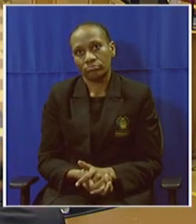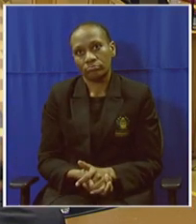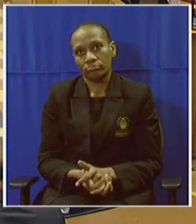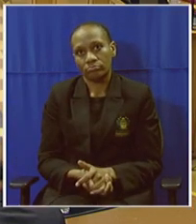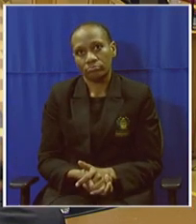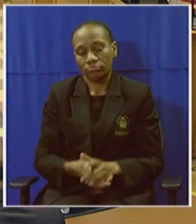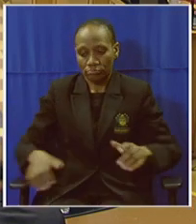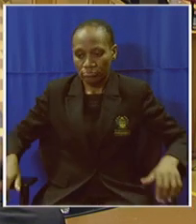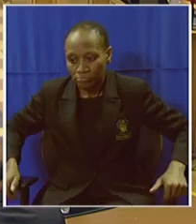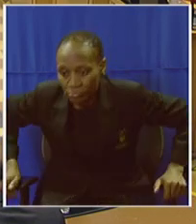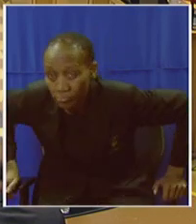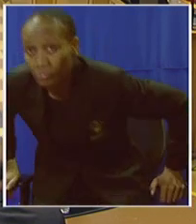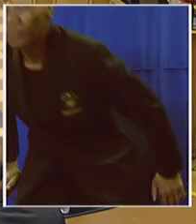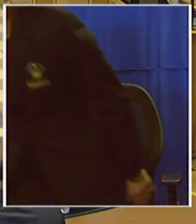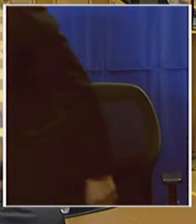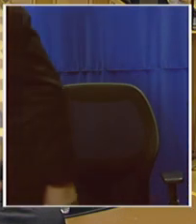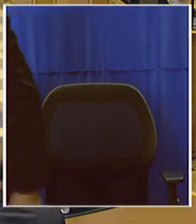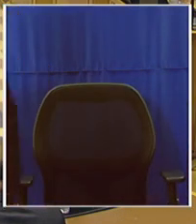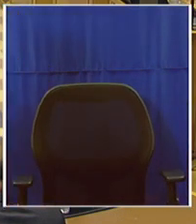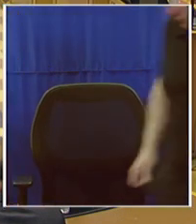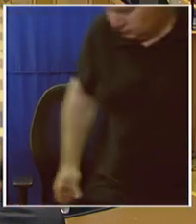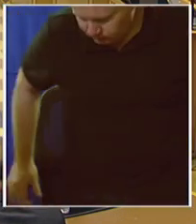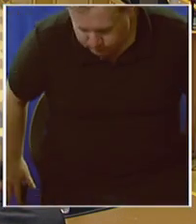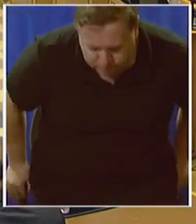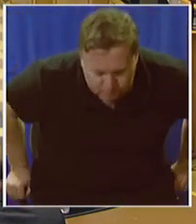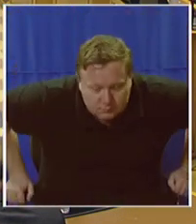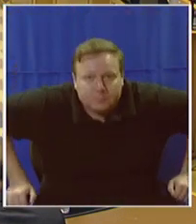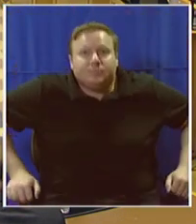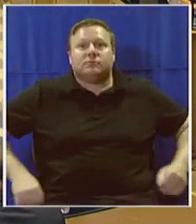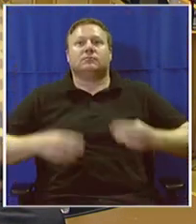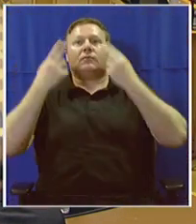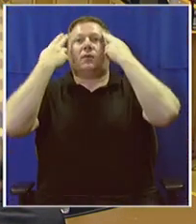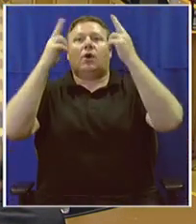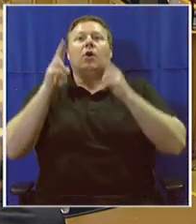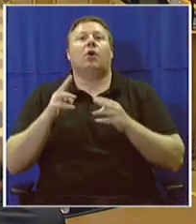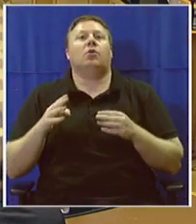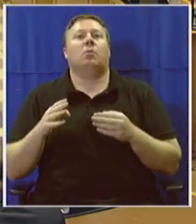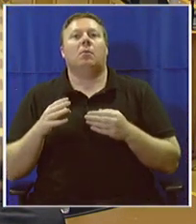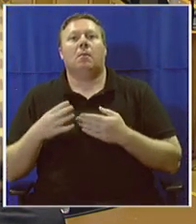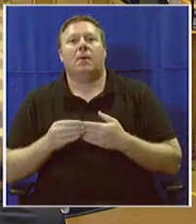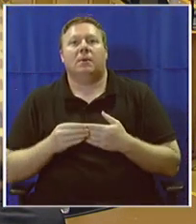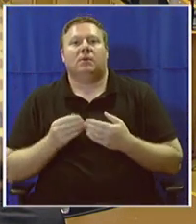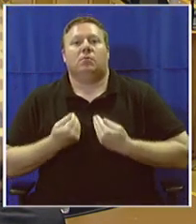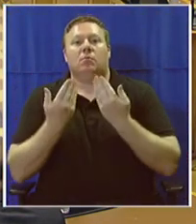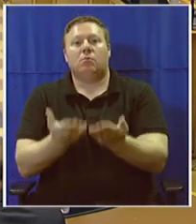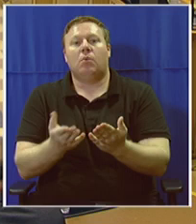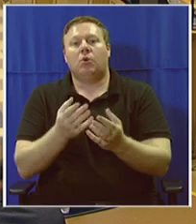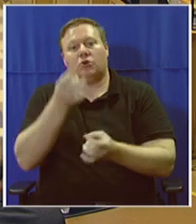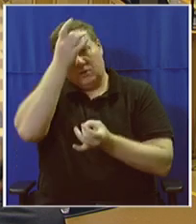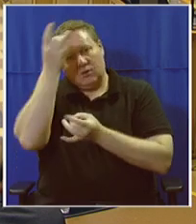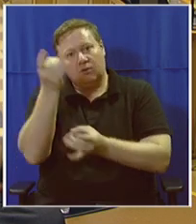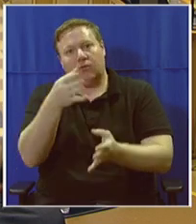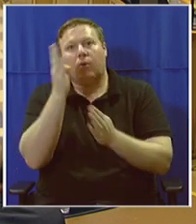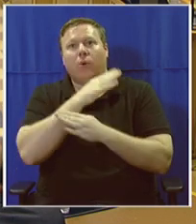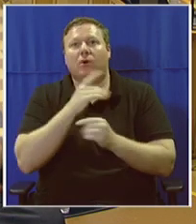Honorable members, we now move to motions without notice. On a point